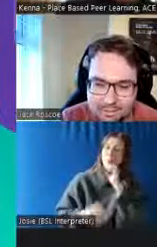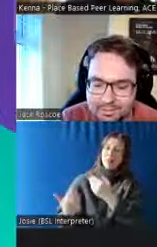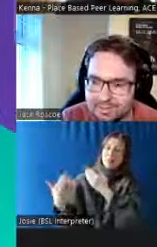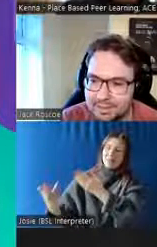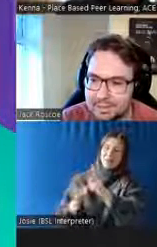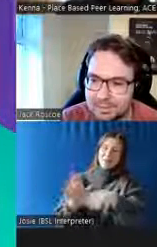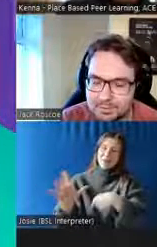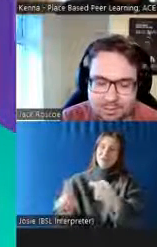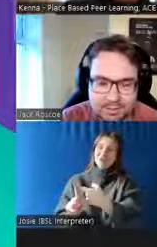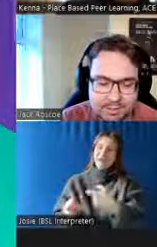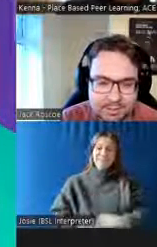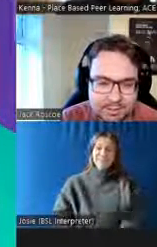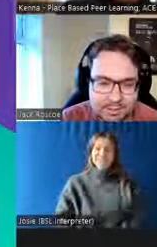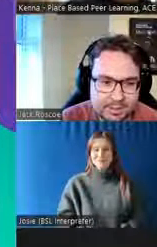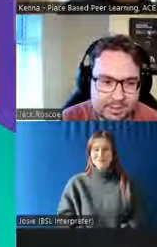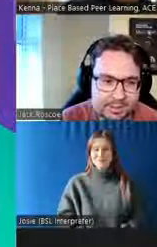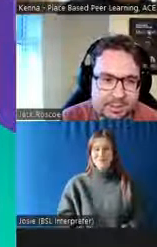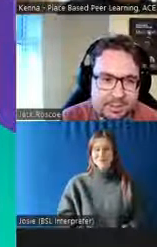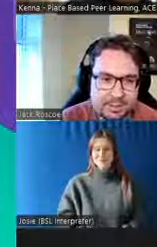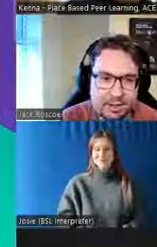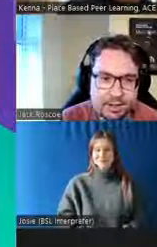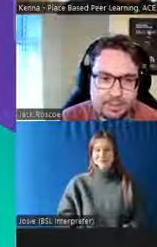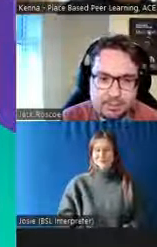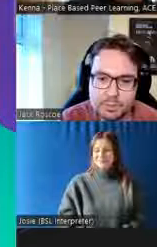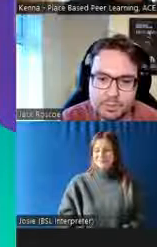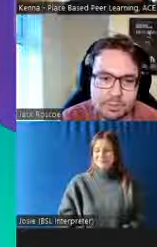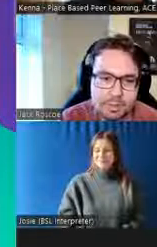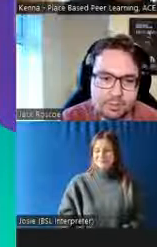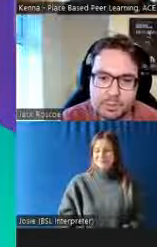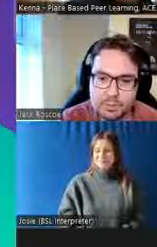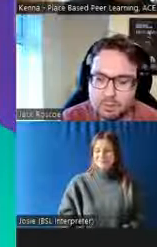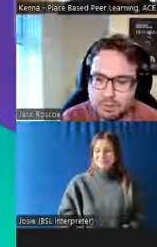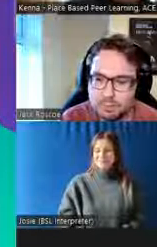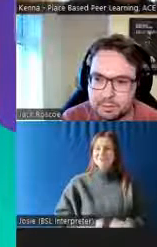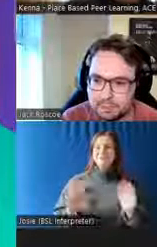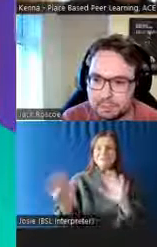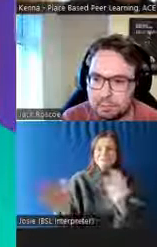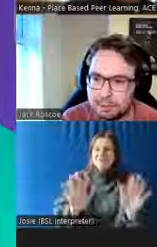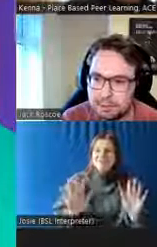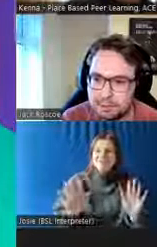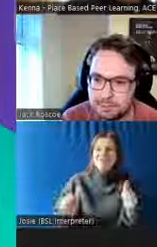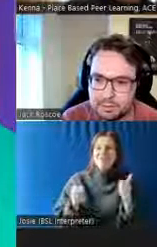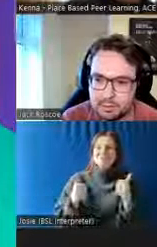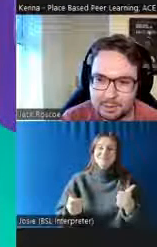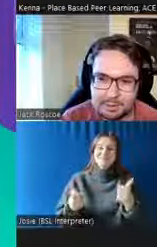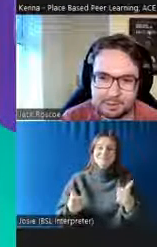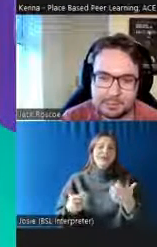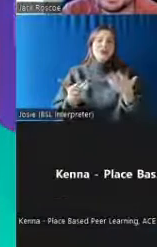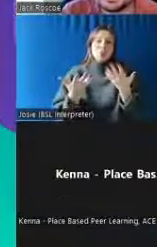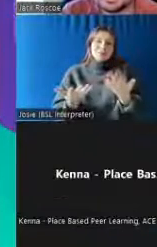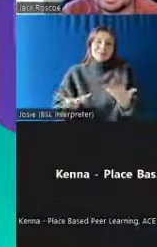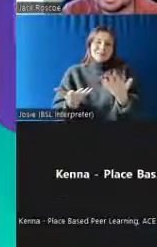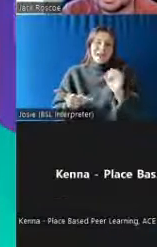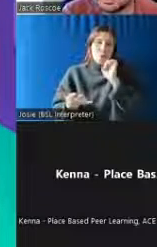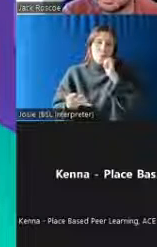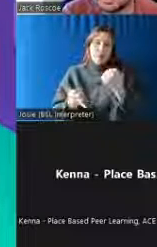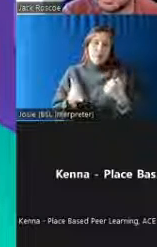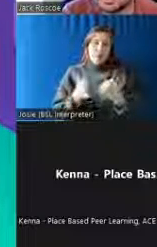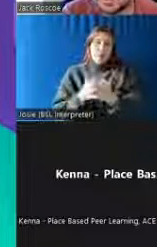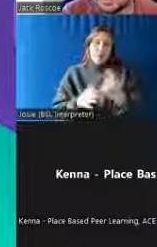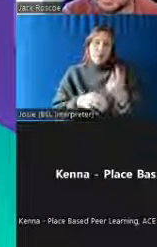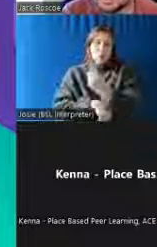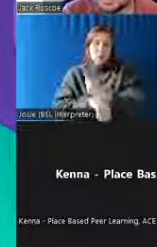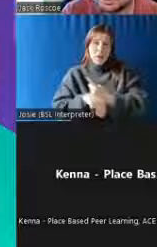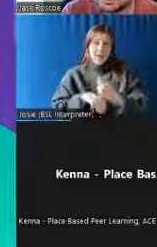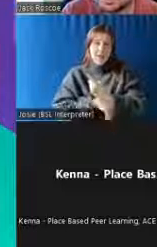Hi, everyone. Thanks so much for joining us here today. So today's webinar will possibly be up to 1 hour, including